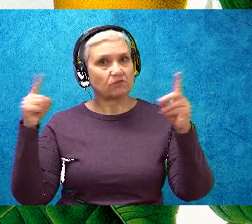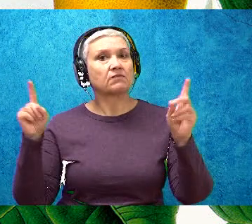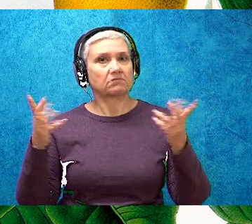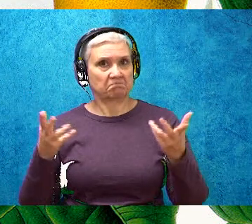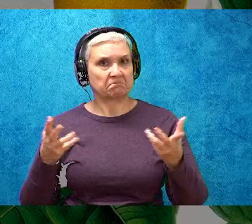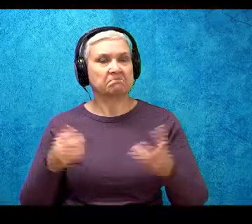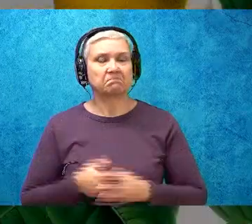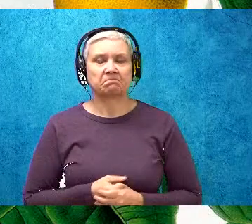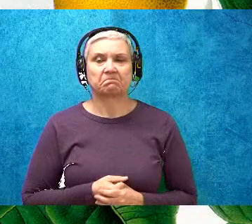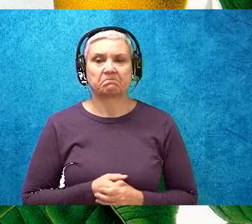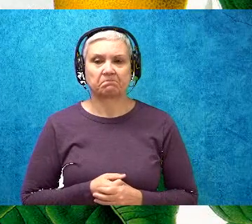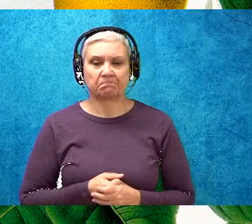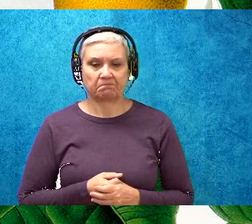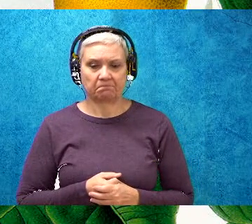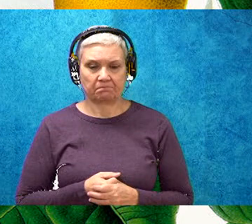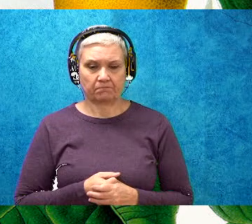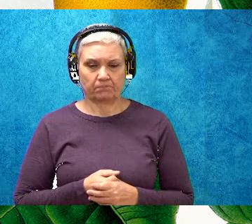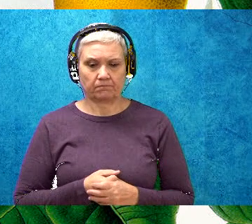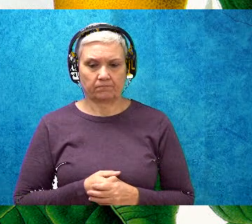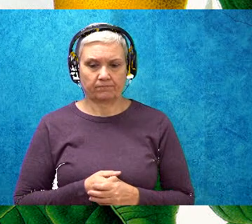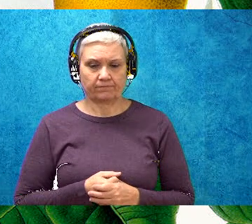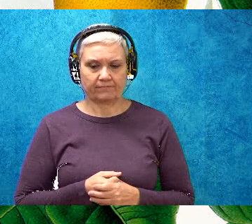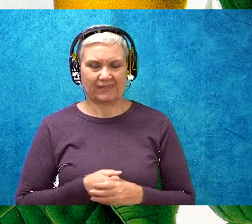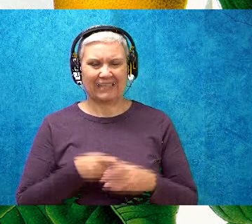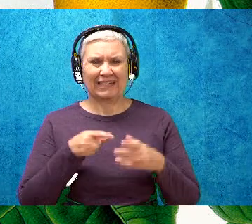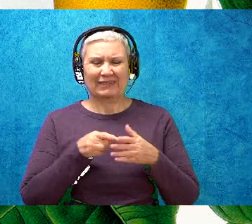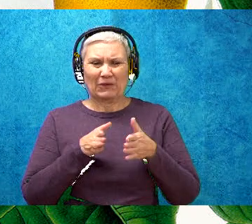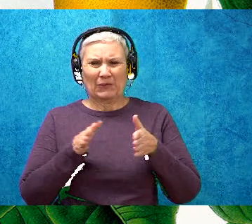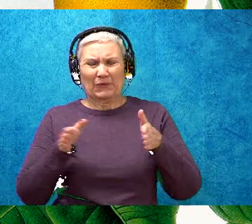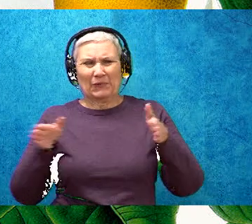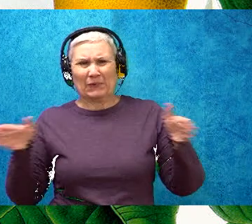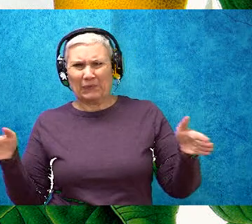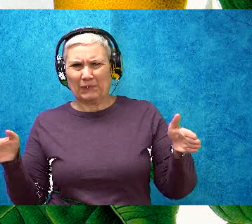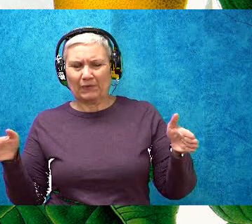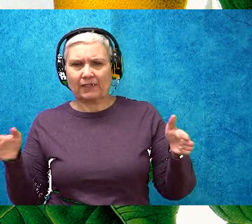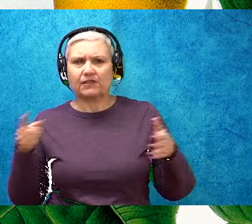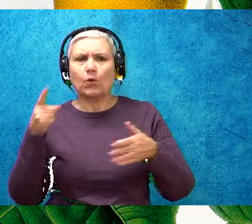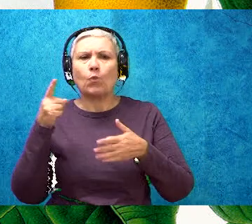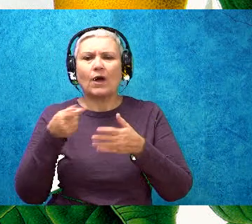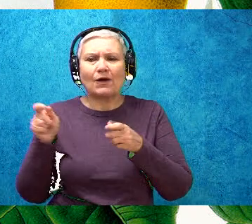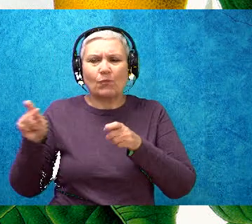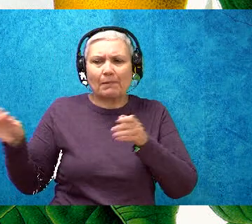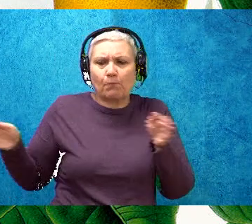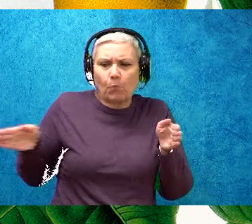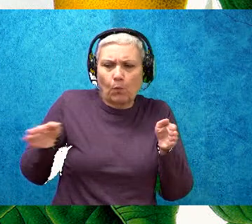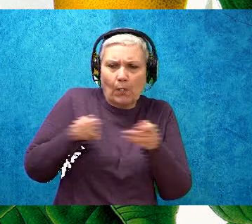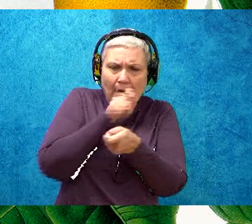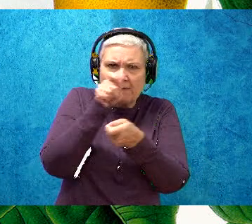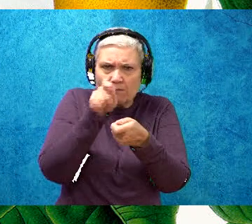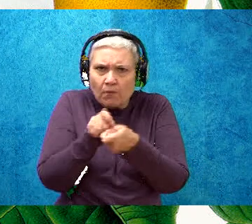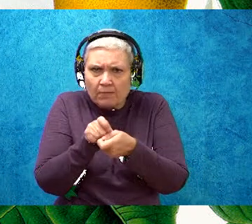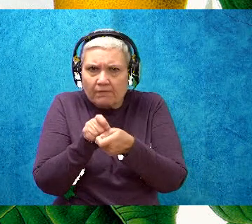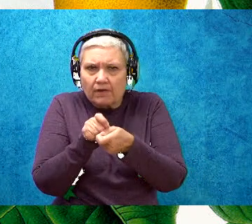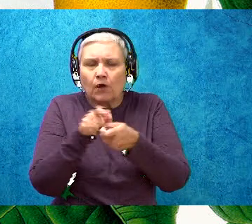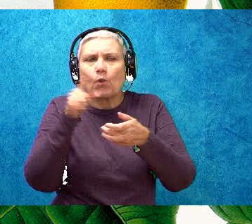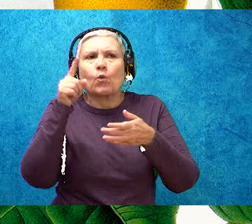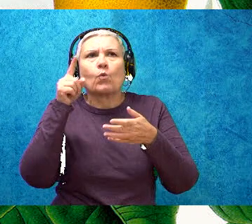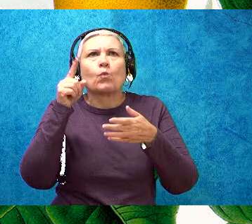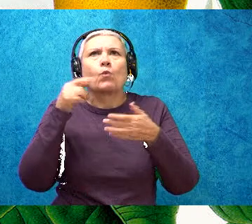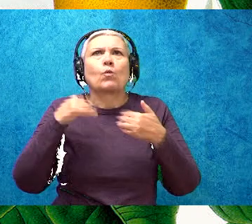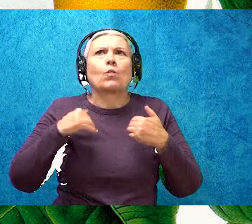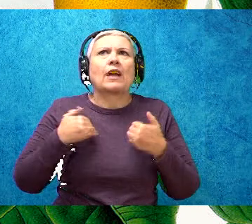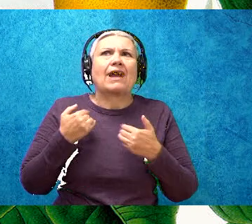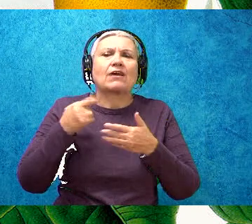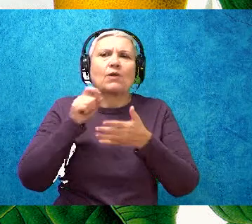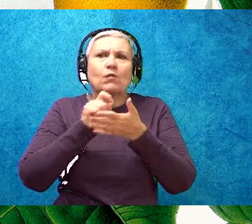paying off. But it's too vague. So what else could we say? What else could we say? How else could we